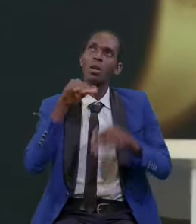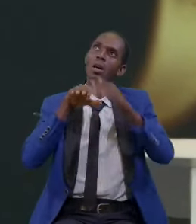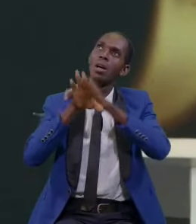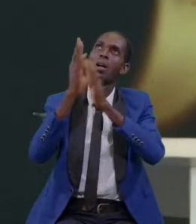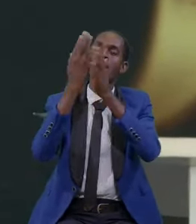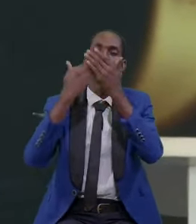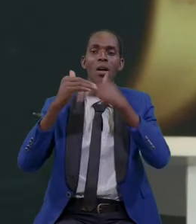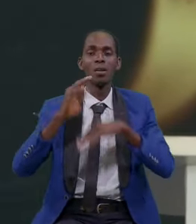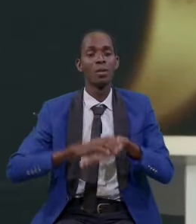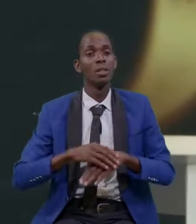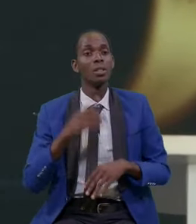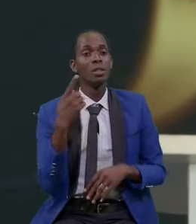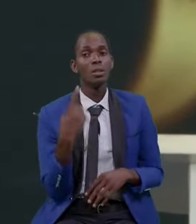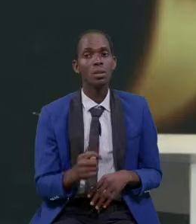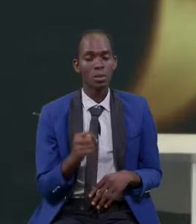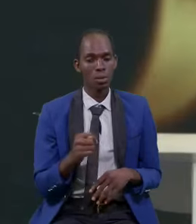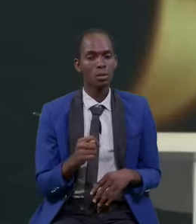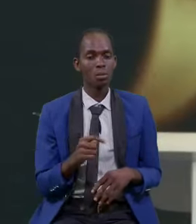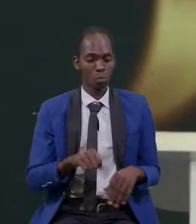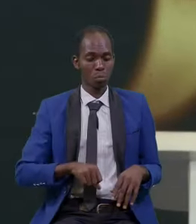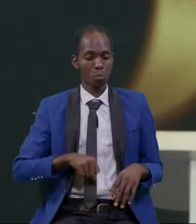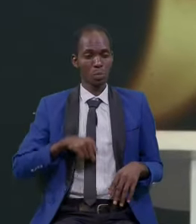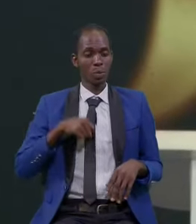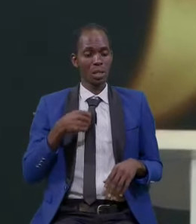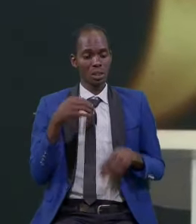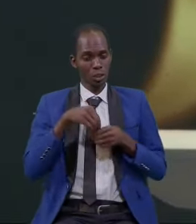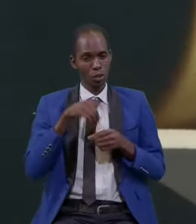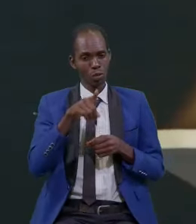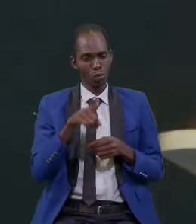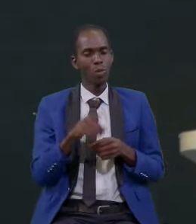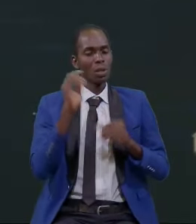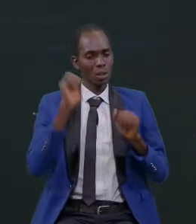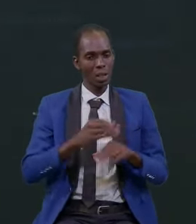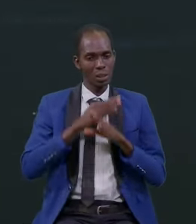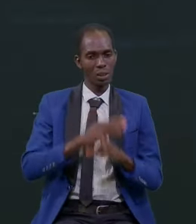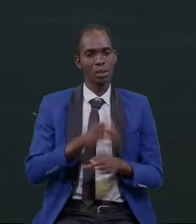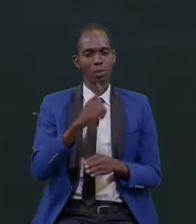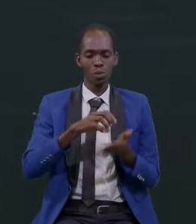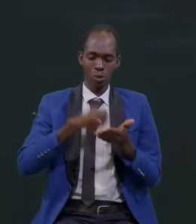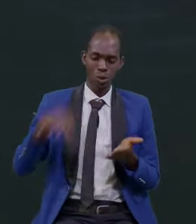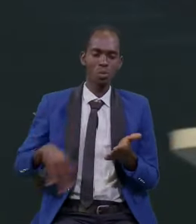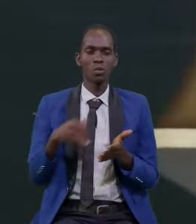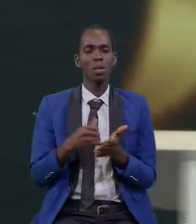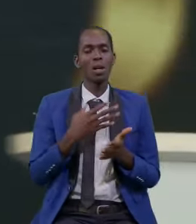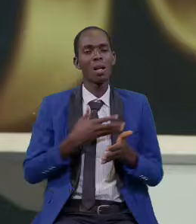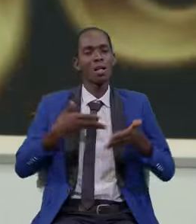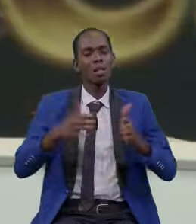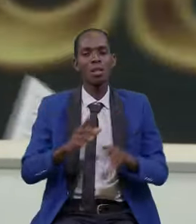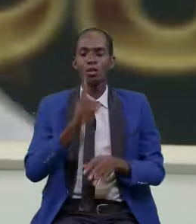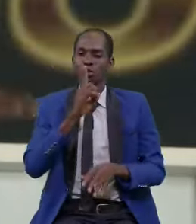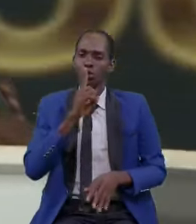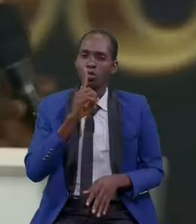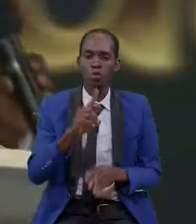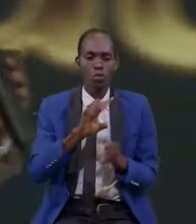there, jettison that, throw that away, and let real conversion be obvious